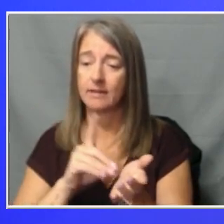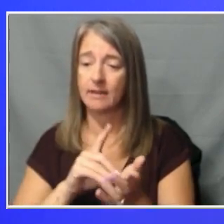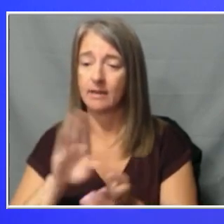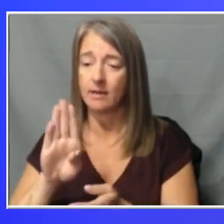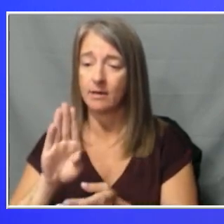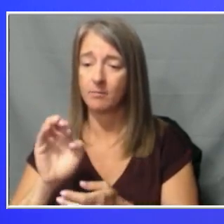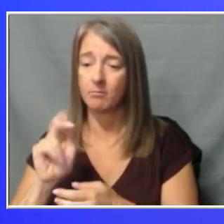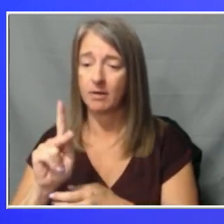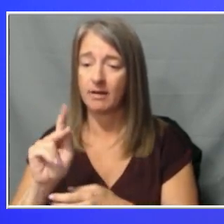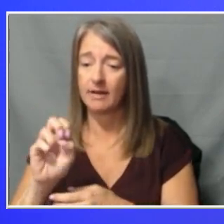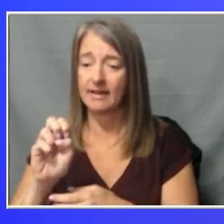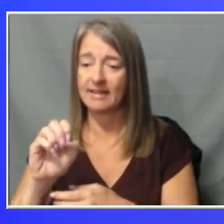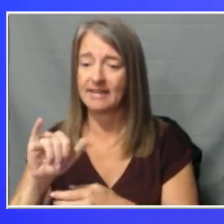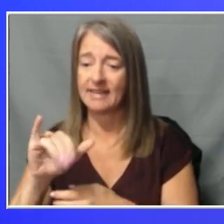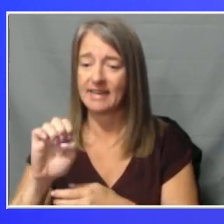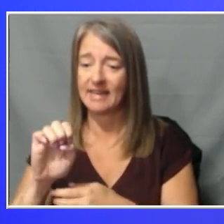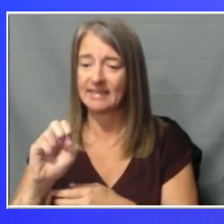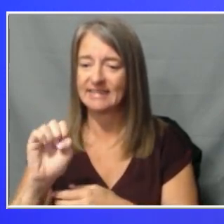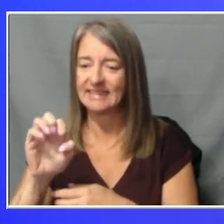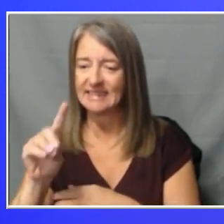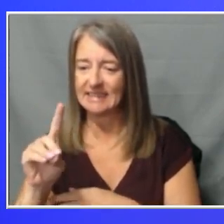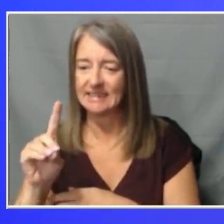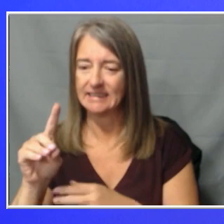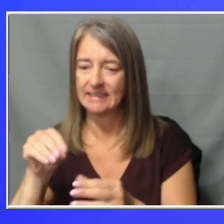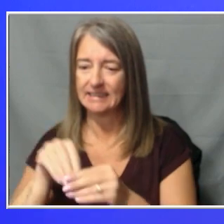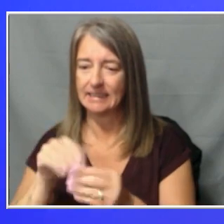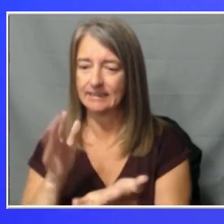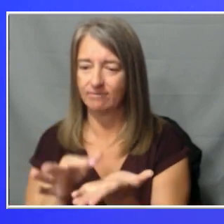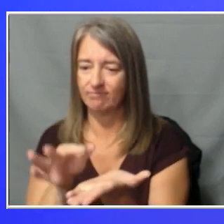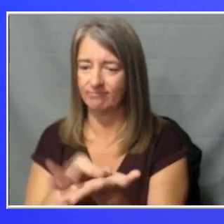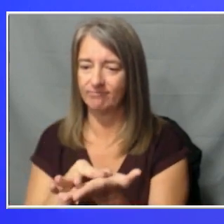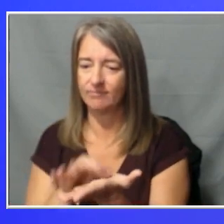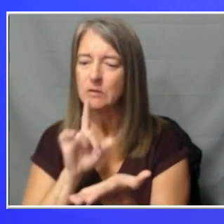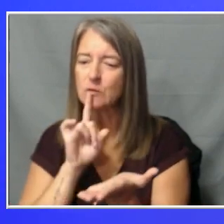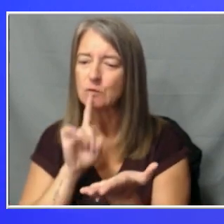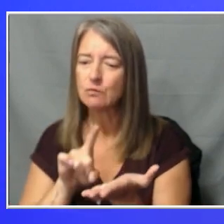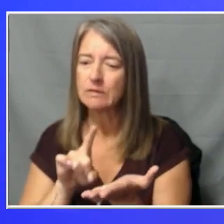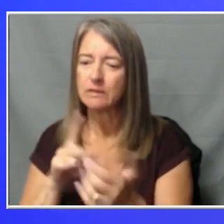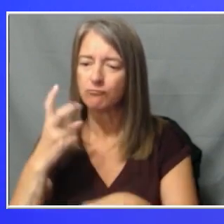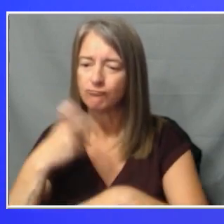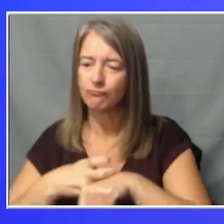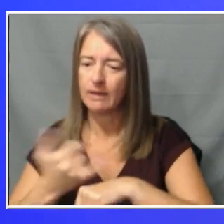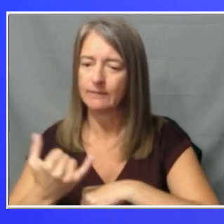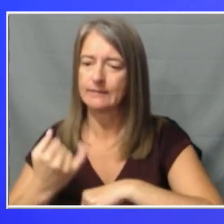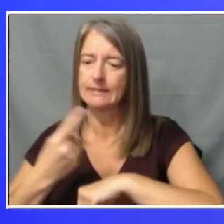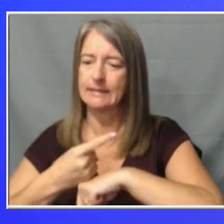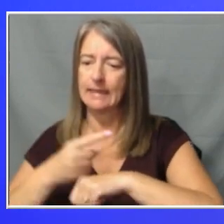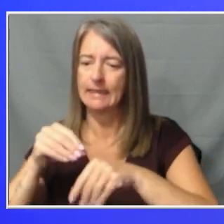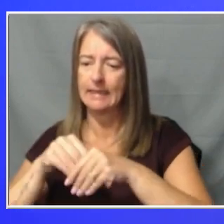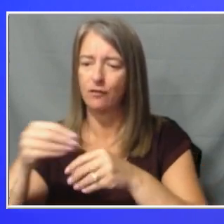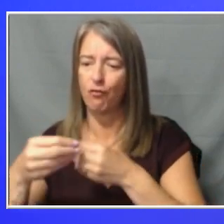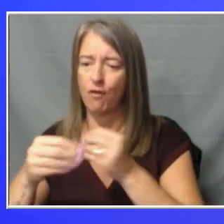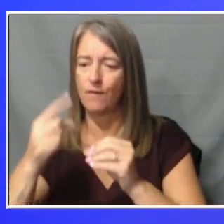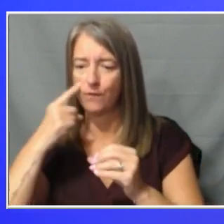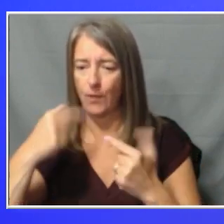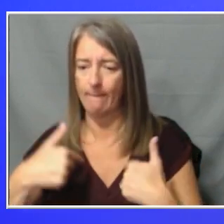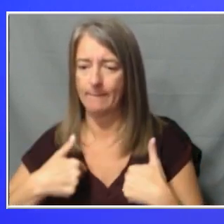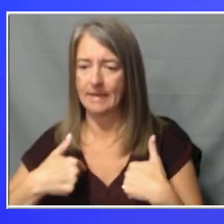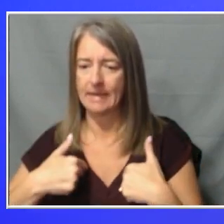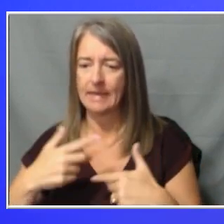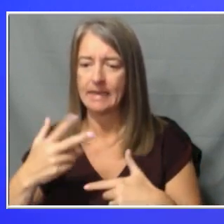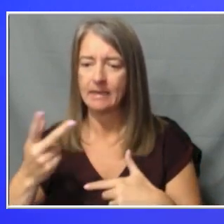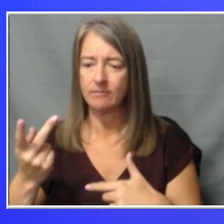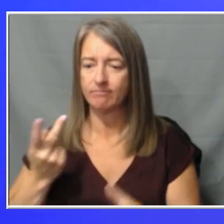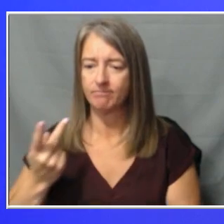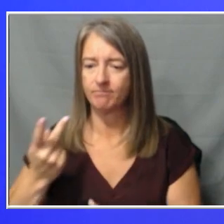one of those little buckeye seeds, in his hand, and it was a really rough day in the office for me and Dr. Abhyankar, because it was kind